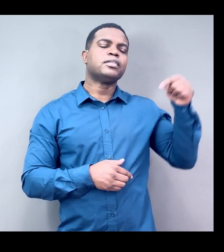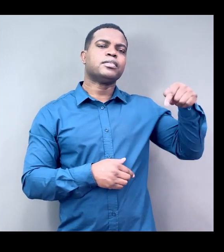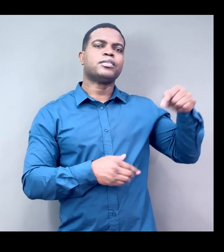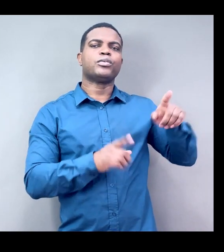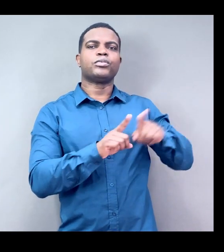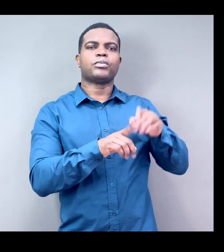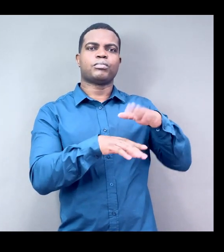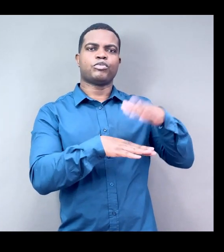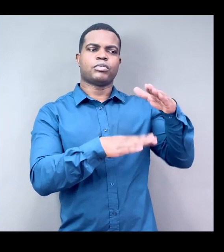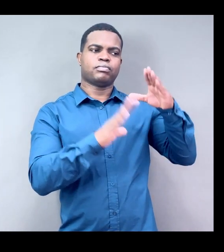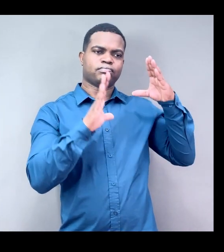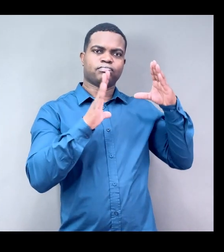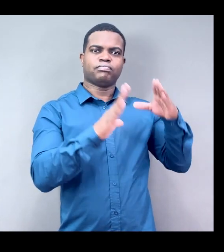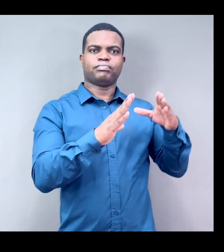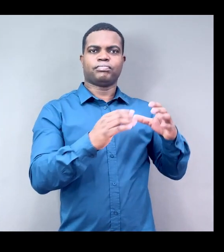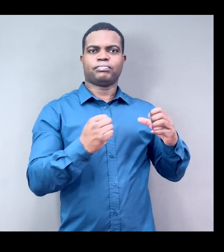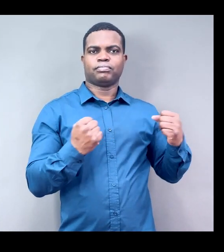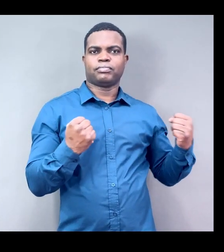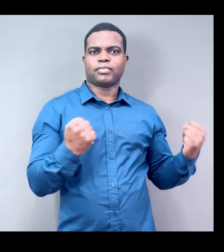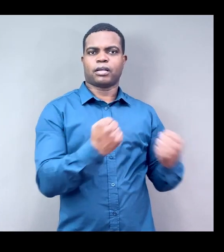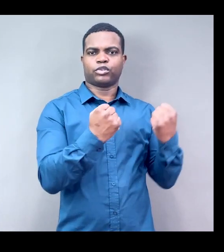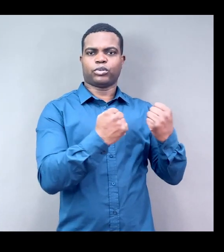periods, such as during